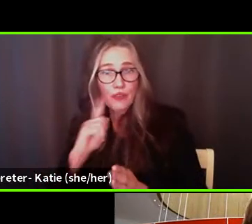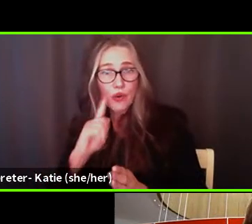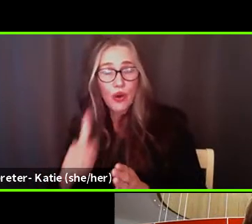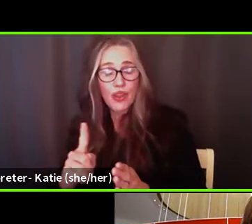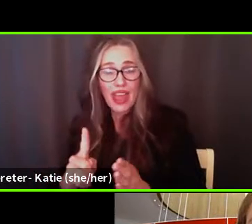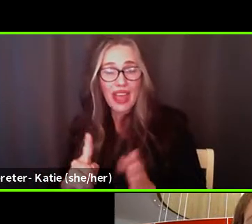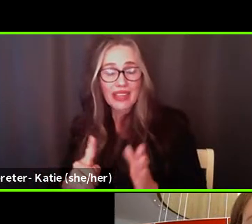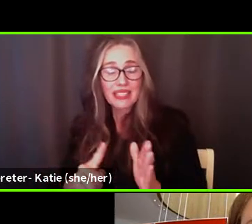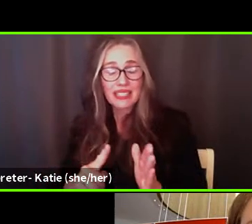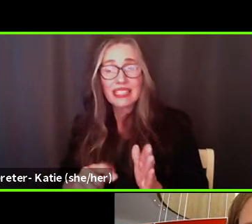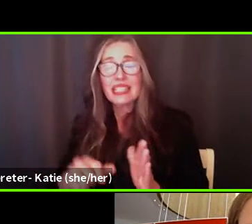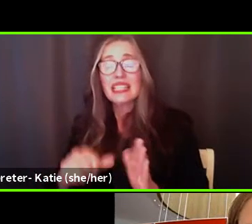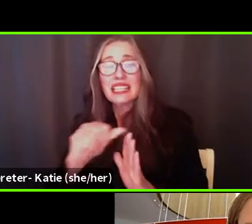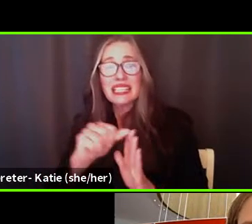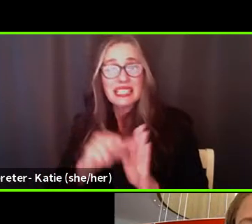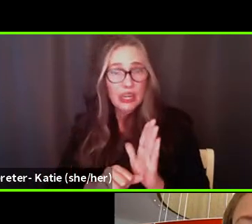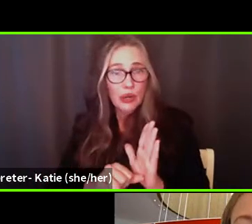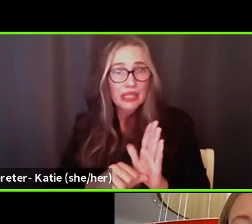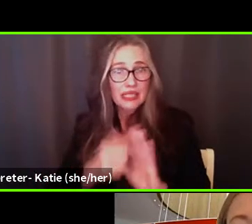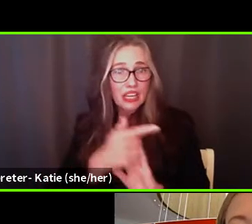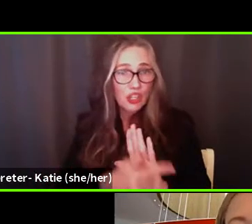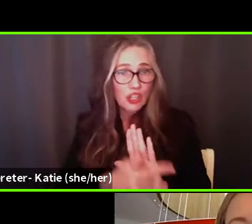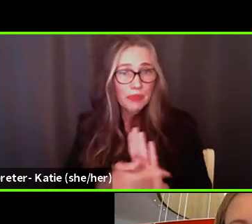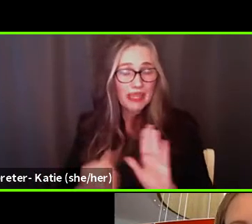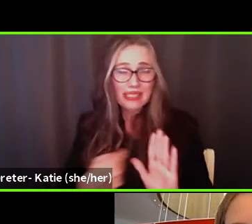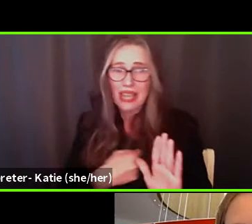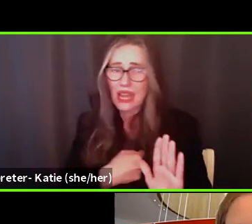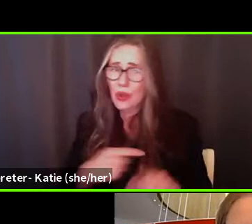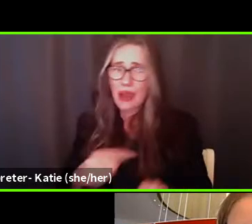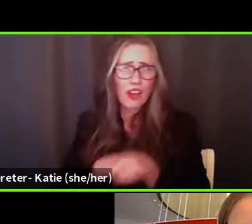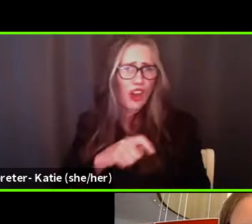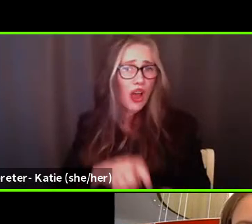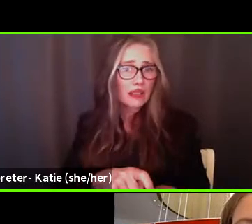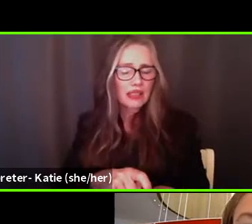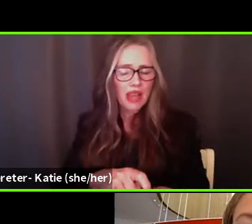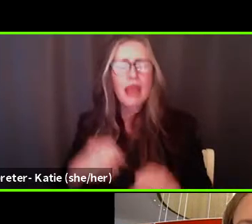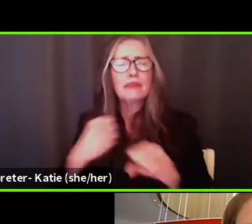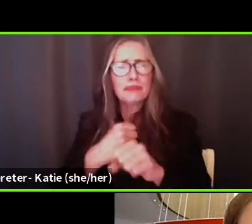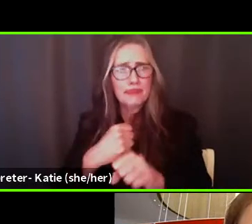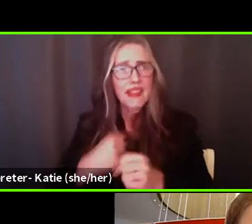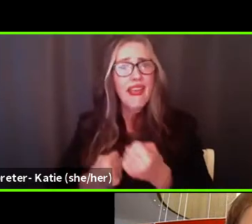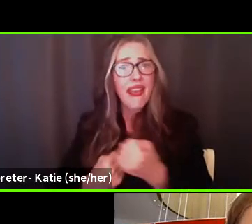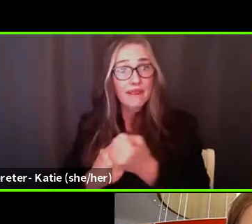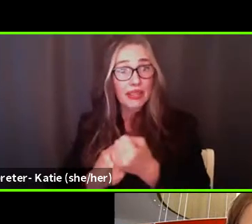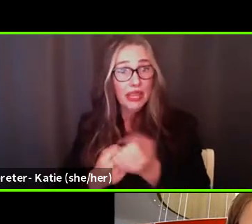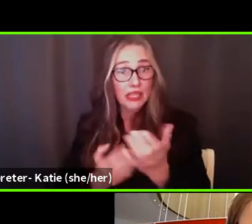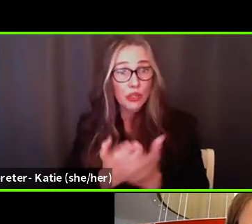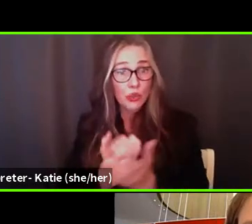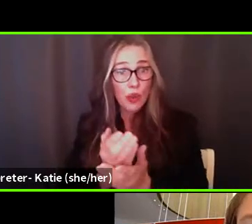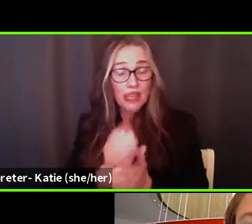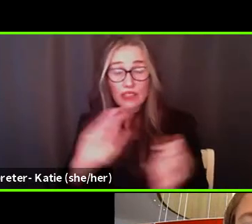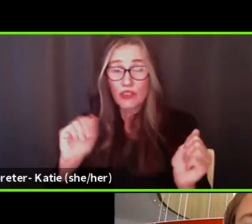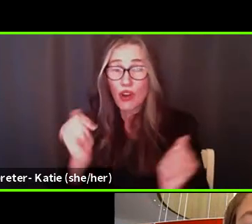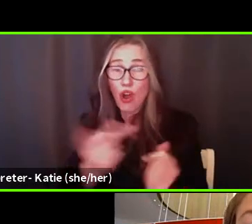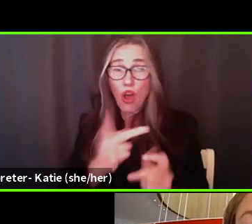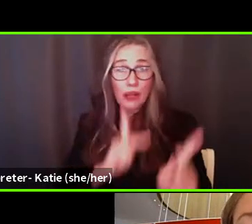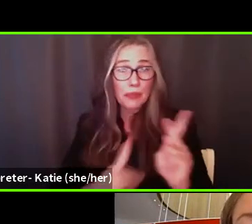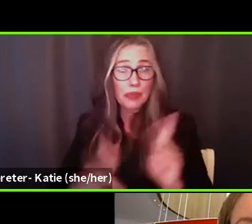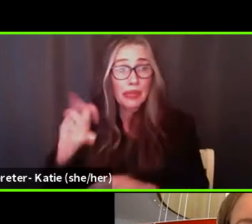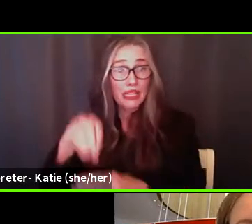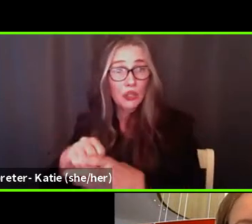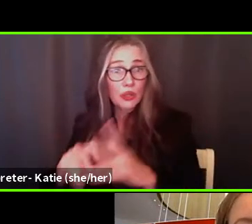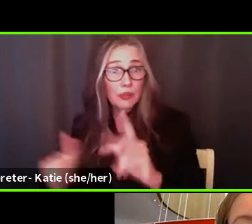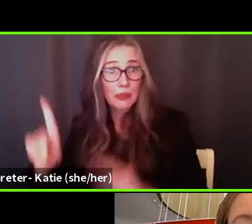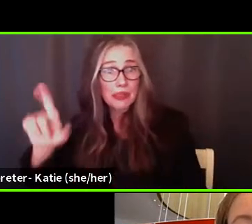organization have long advocated for the rights of all individuals including people with disabilities to be treated with